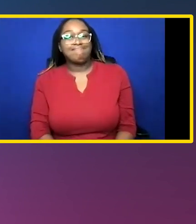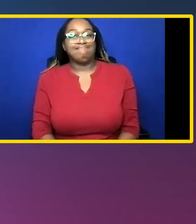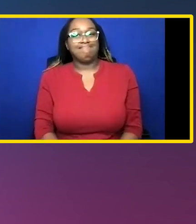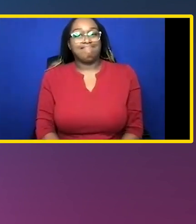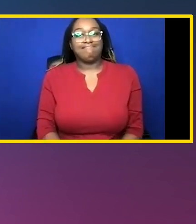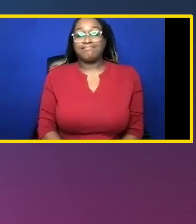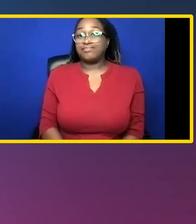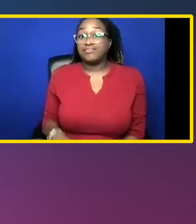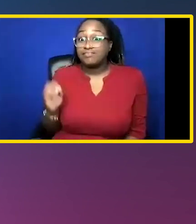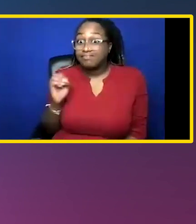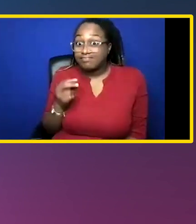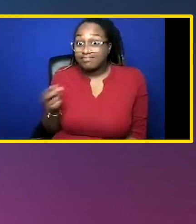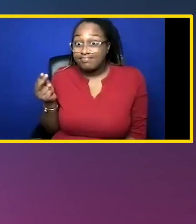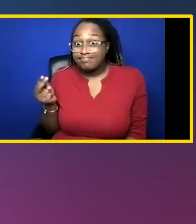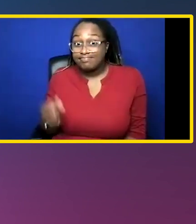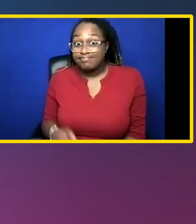Ooh.